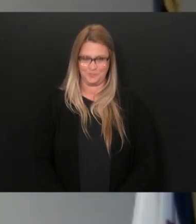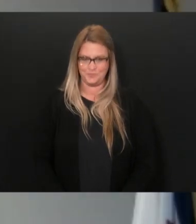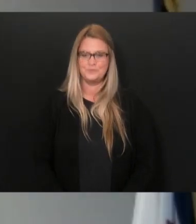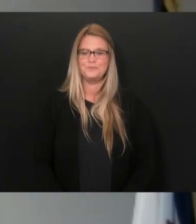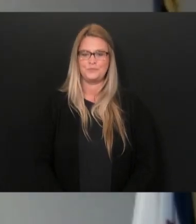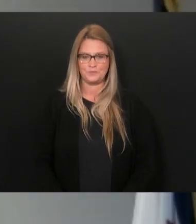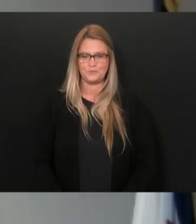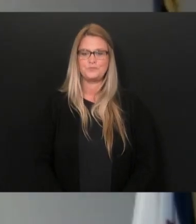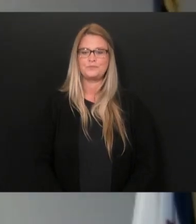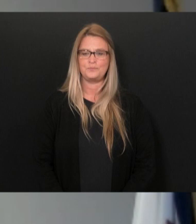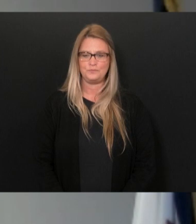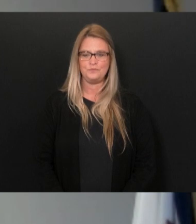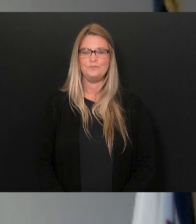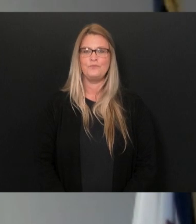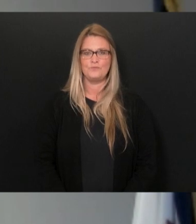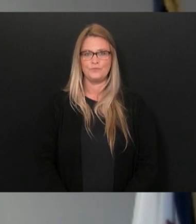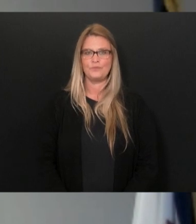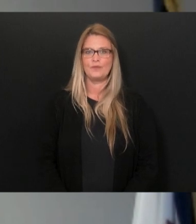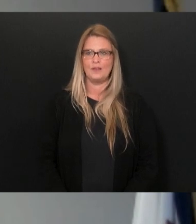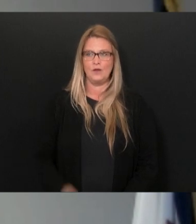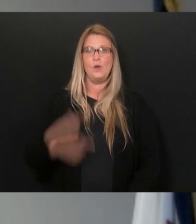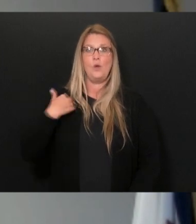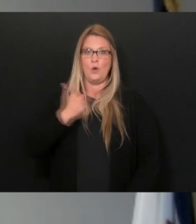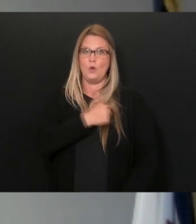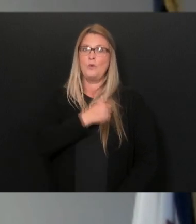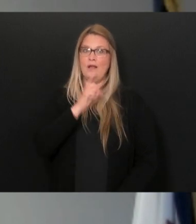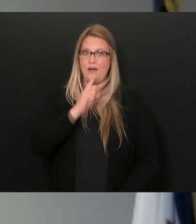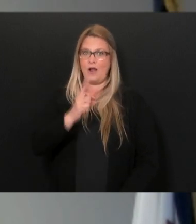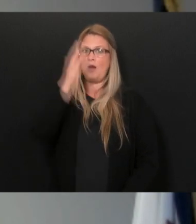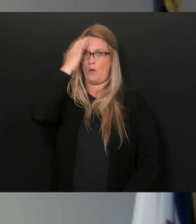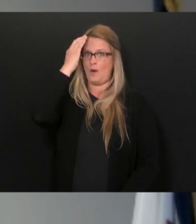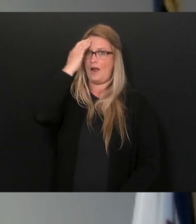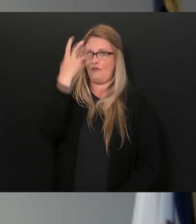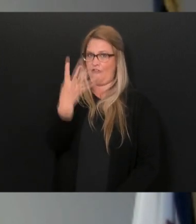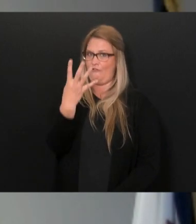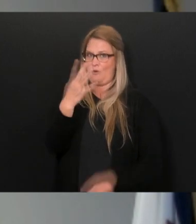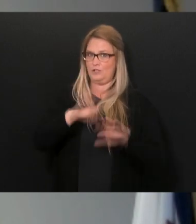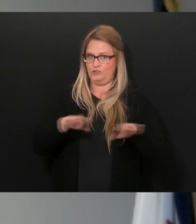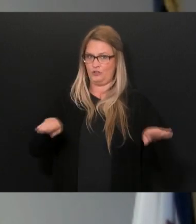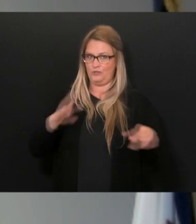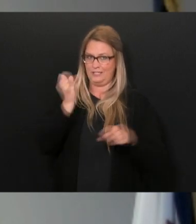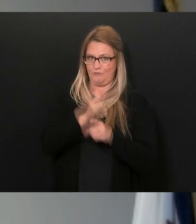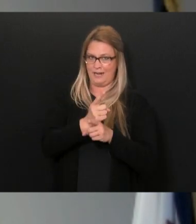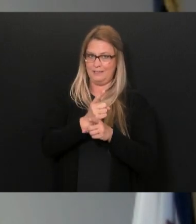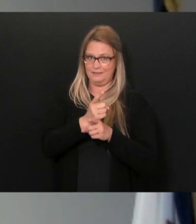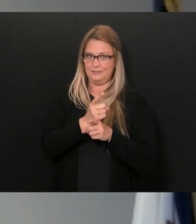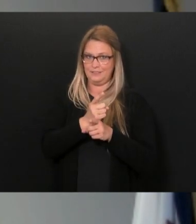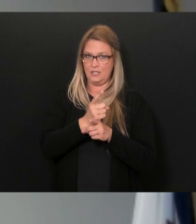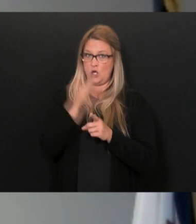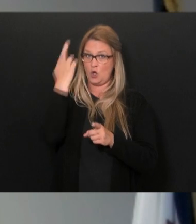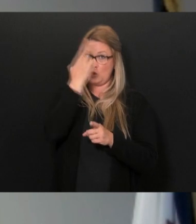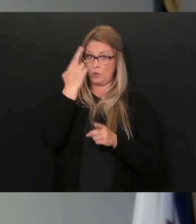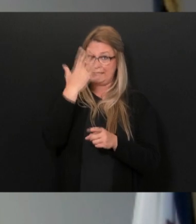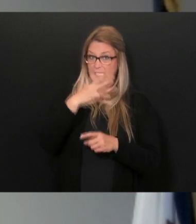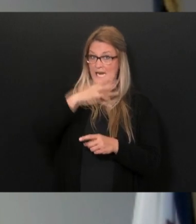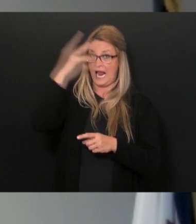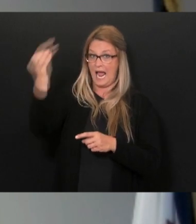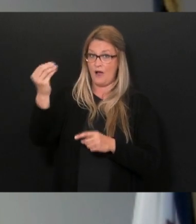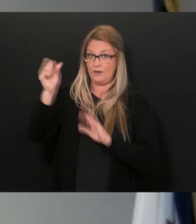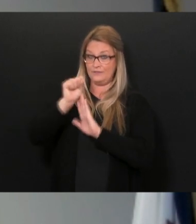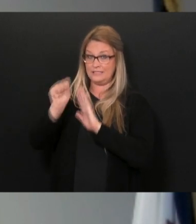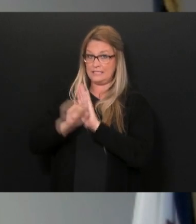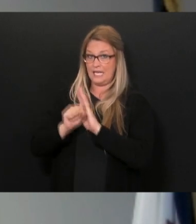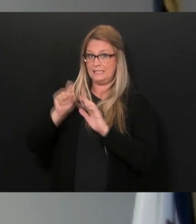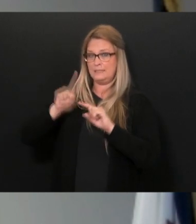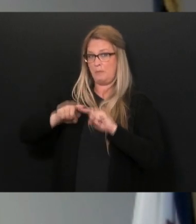this is Bill Crouch. We are aware of those 4 children. Of course, the reasons they're out of state vary depending upon their needs.